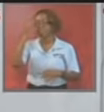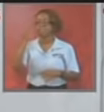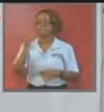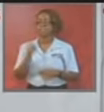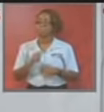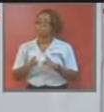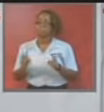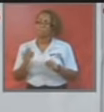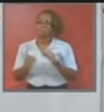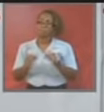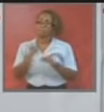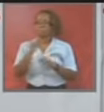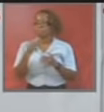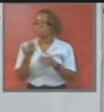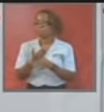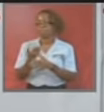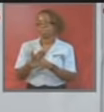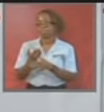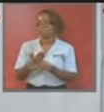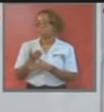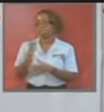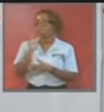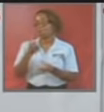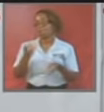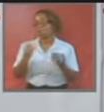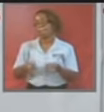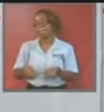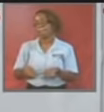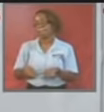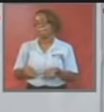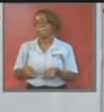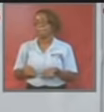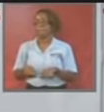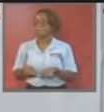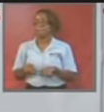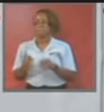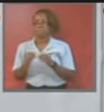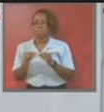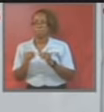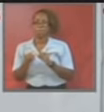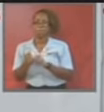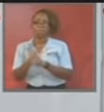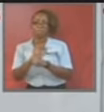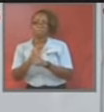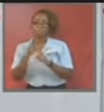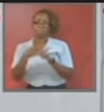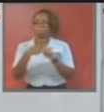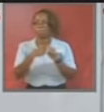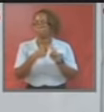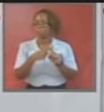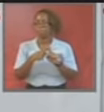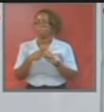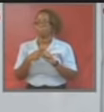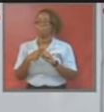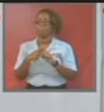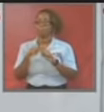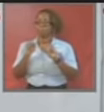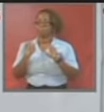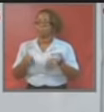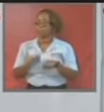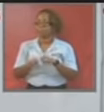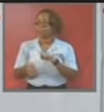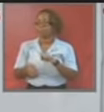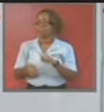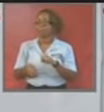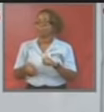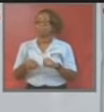similar situations in the future, although they are still possible. So we still need to avoid the gatherings that we've been advising against. So thank